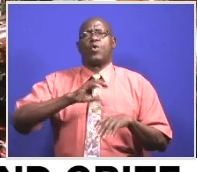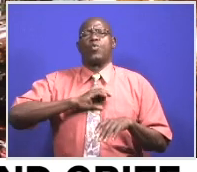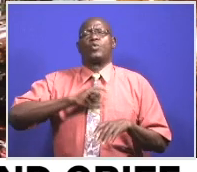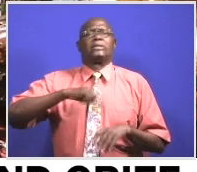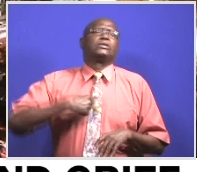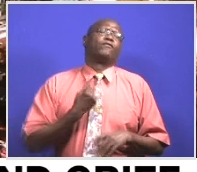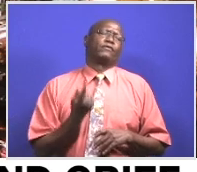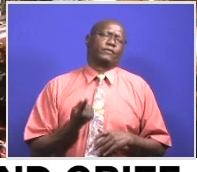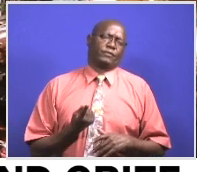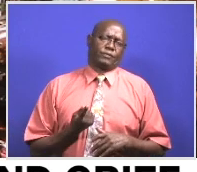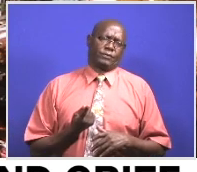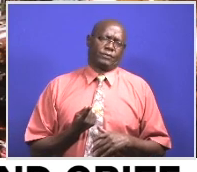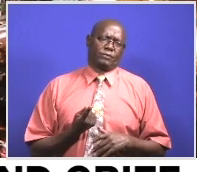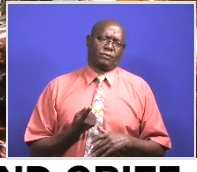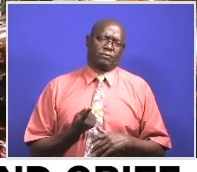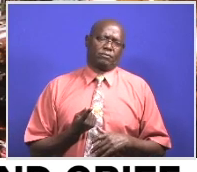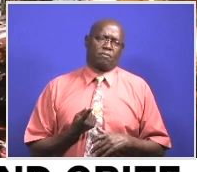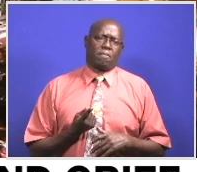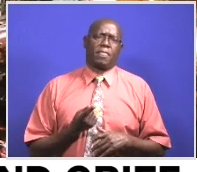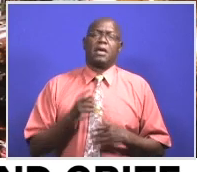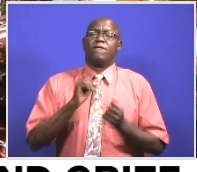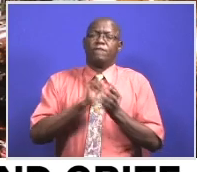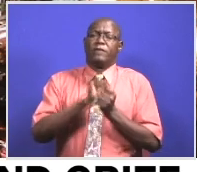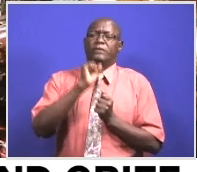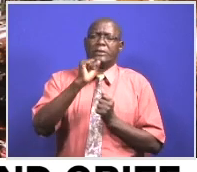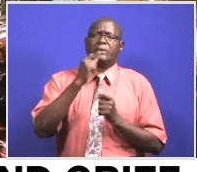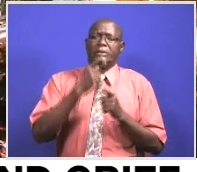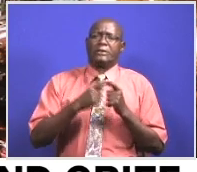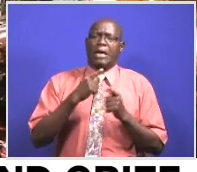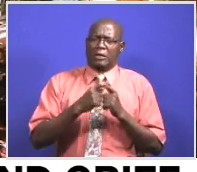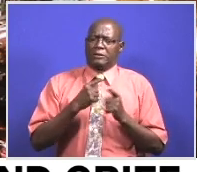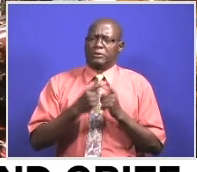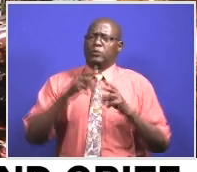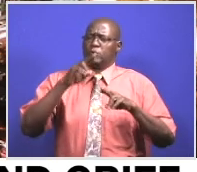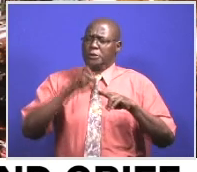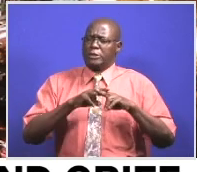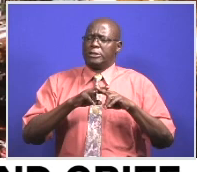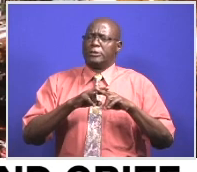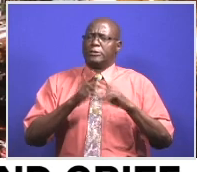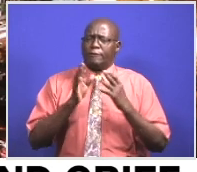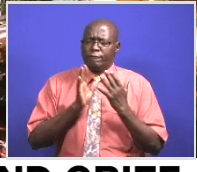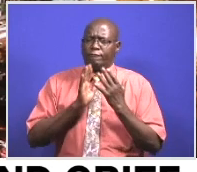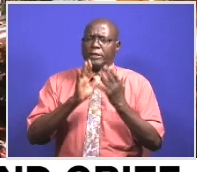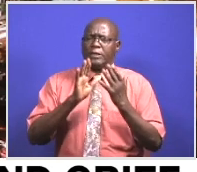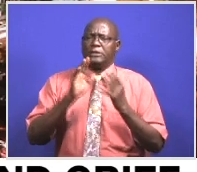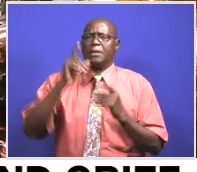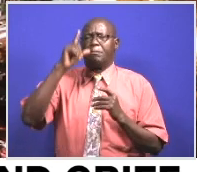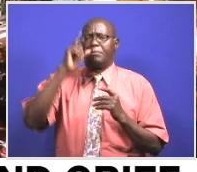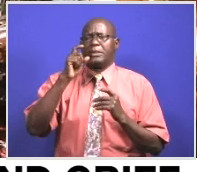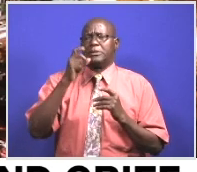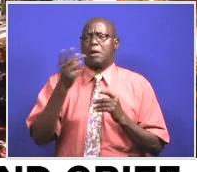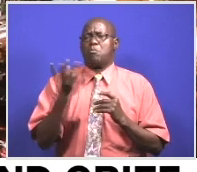you, Tess, it took me 15 years to sit and face the picture of my both